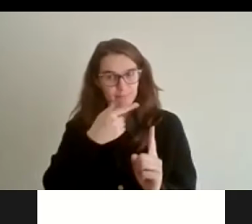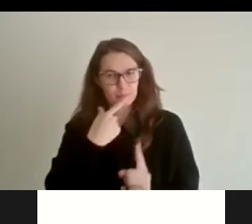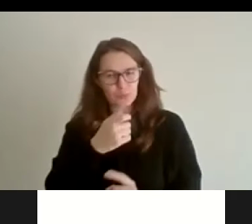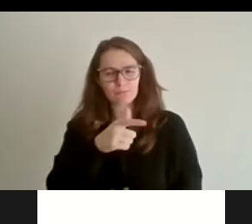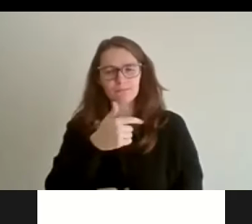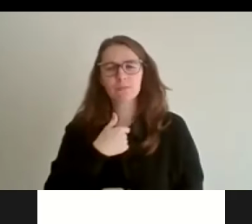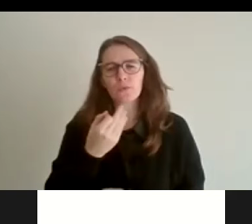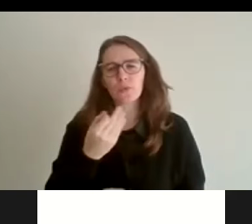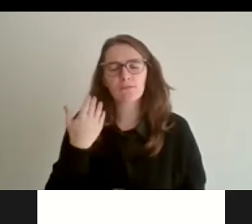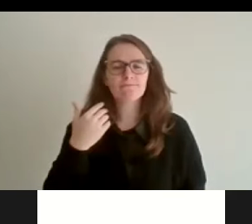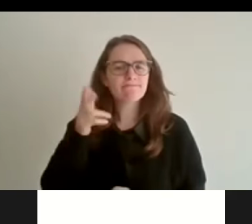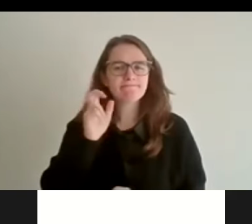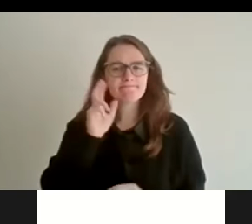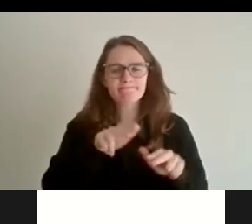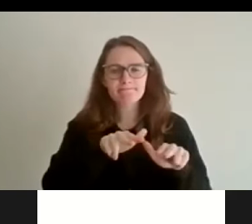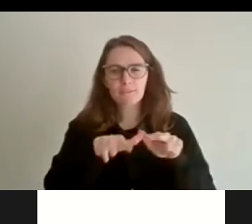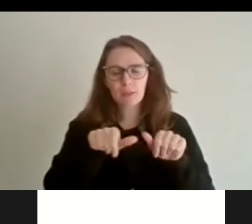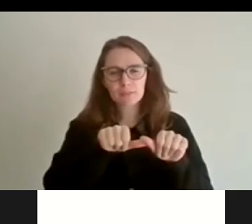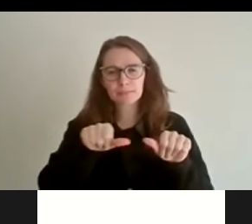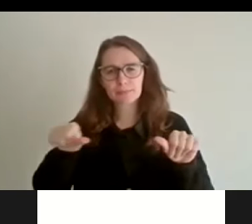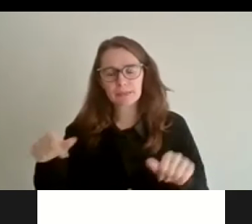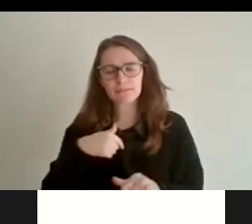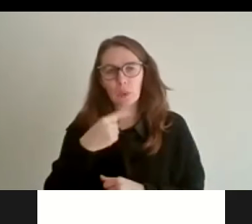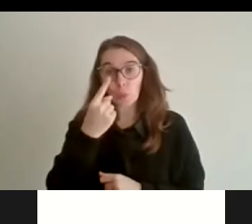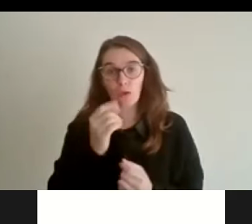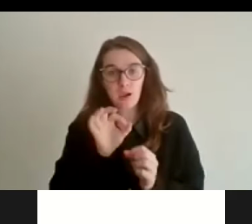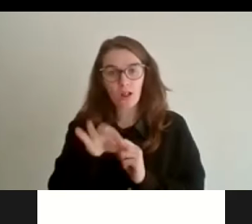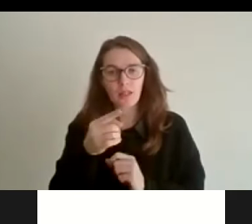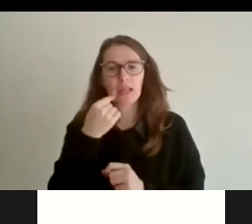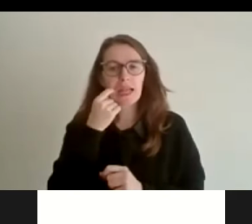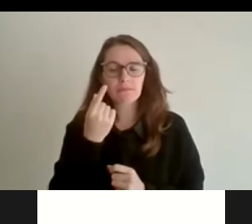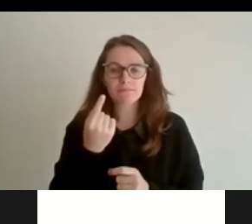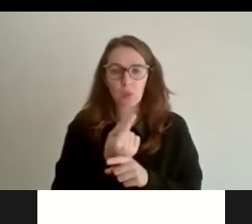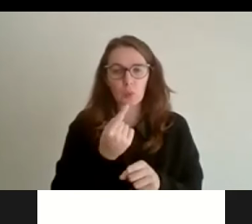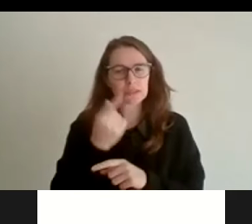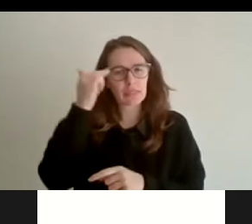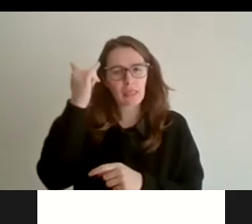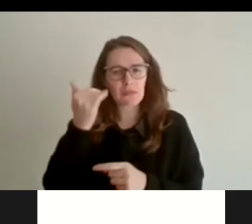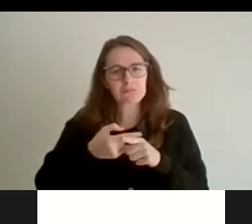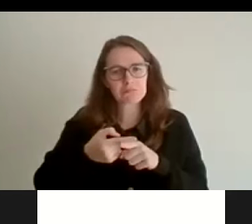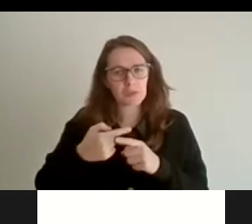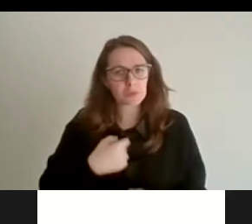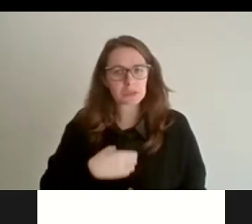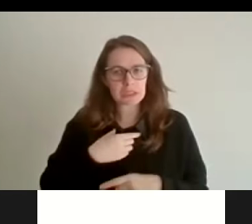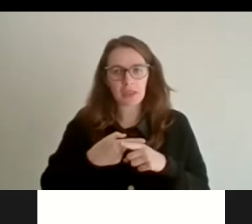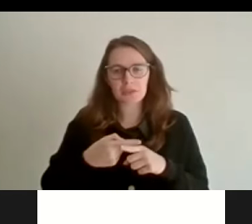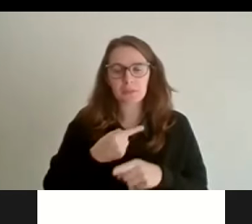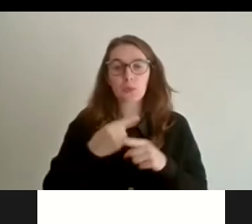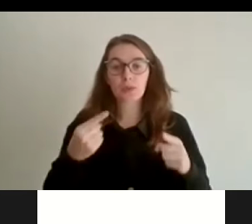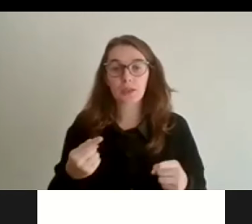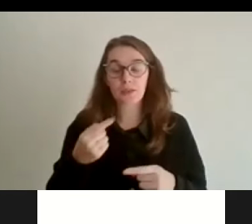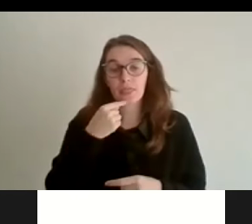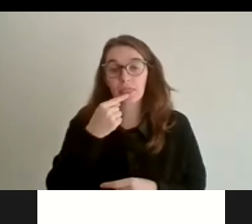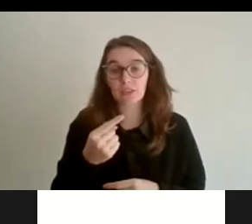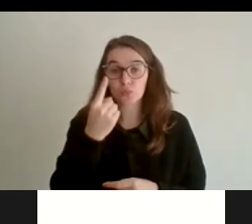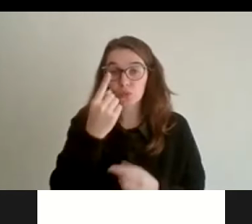testimonies, and one of the testimonies, there was an interesting idea that hit my ear. And one of the students